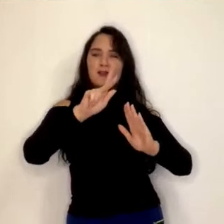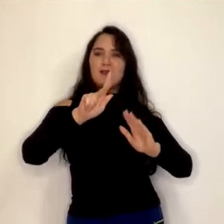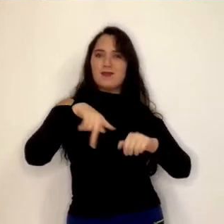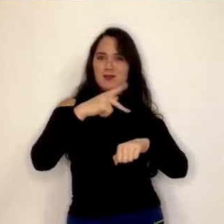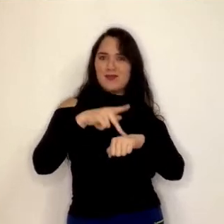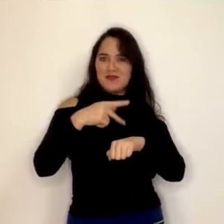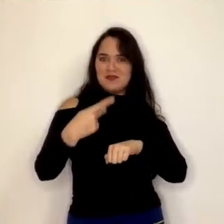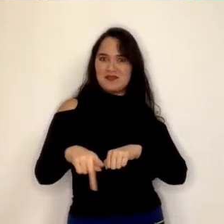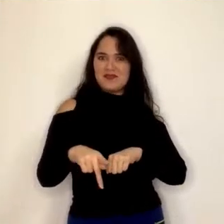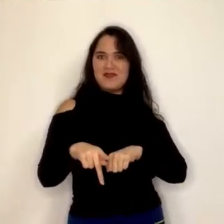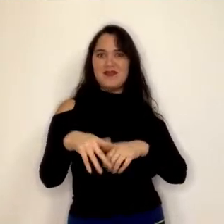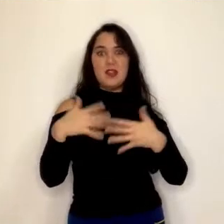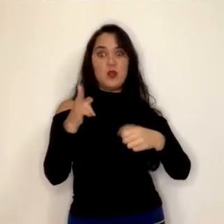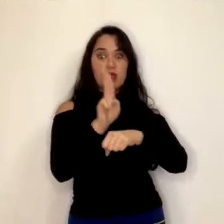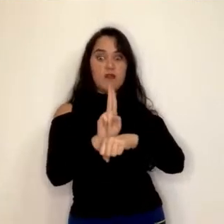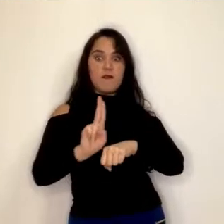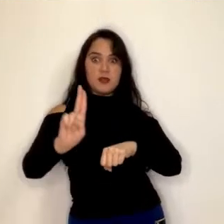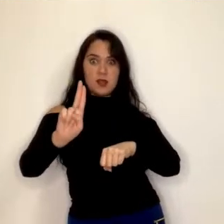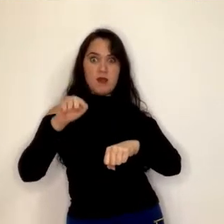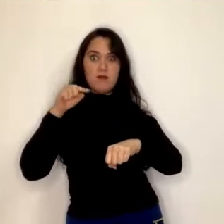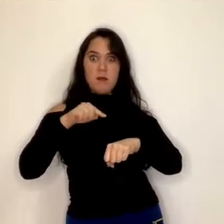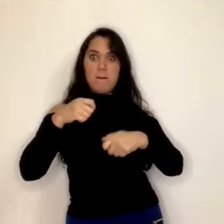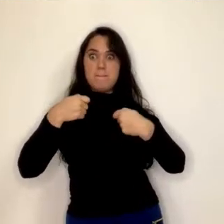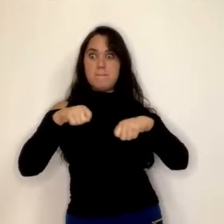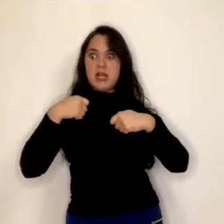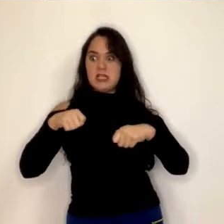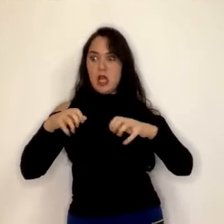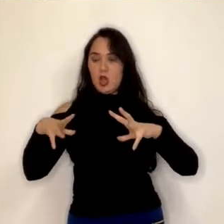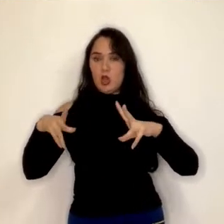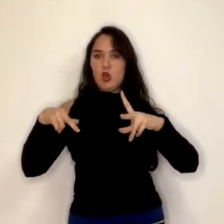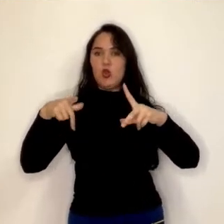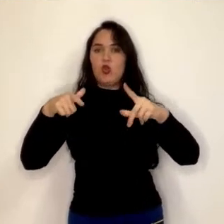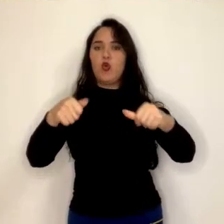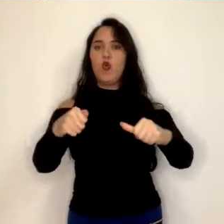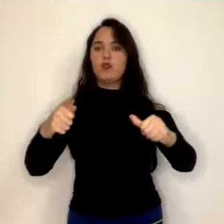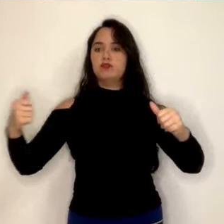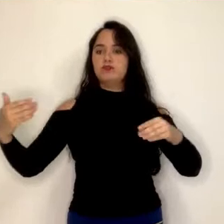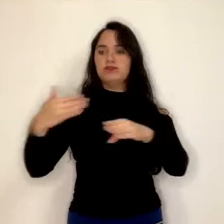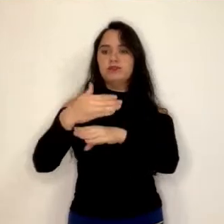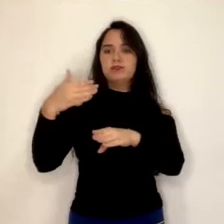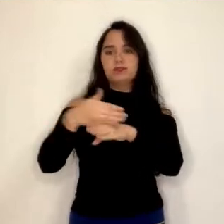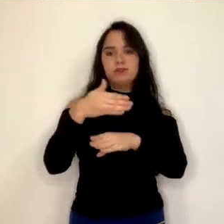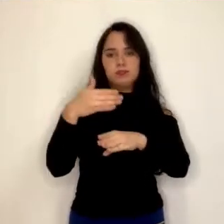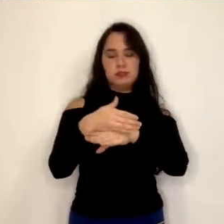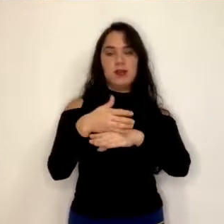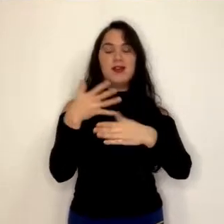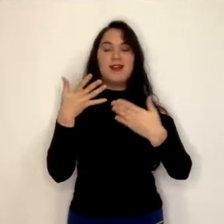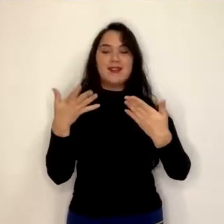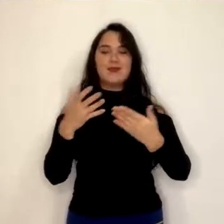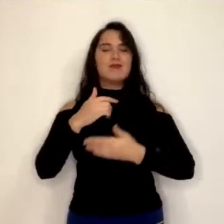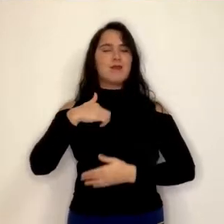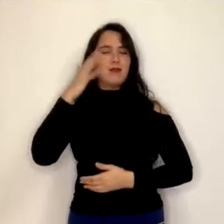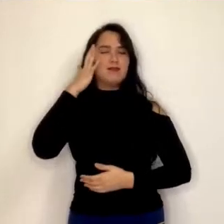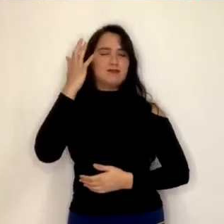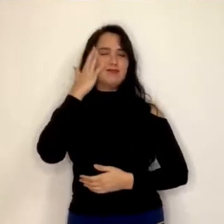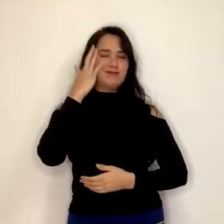critical mass for a national project, it has to be available for